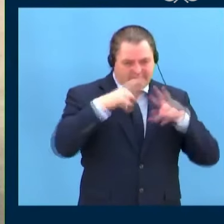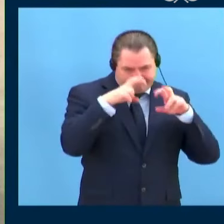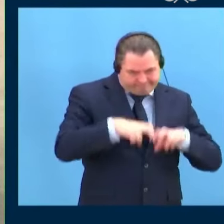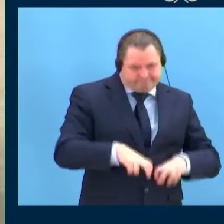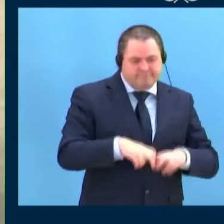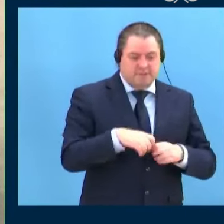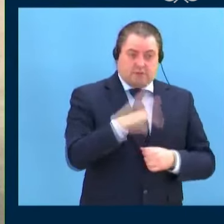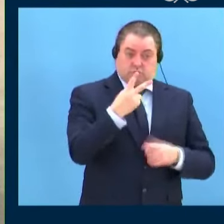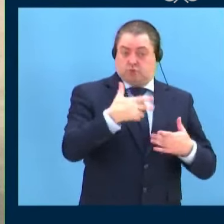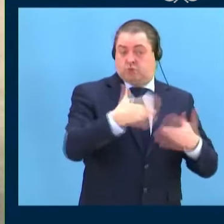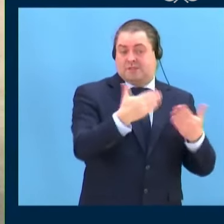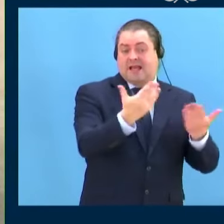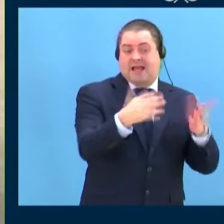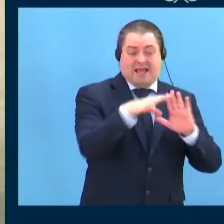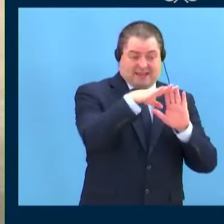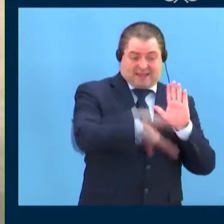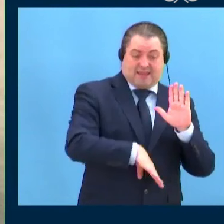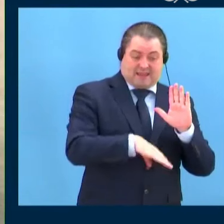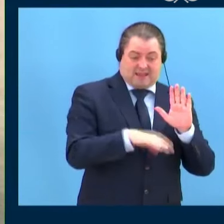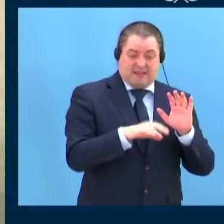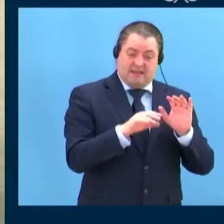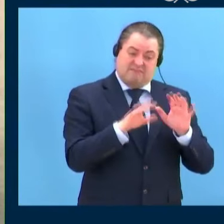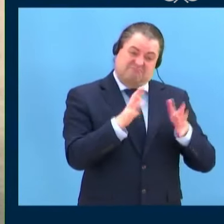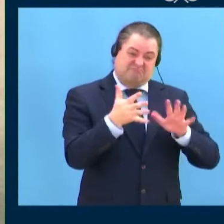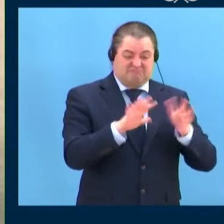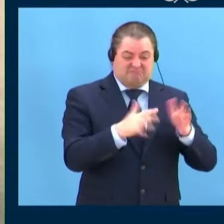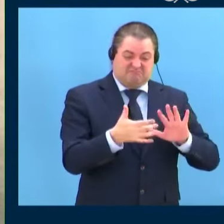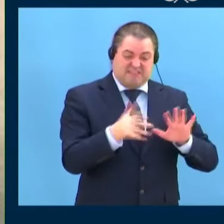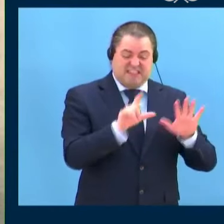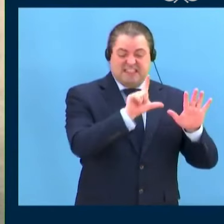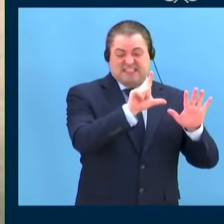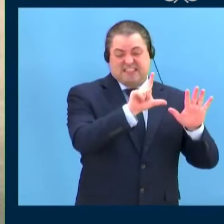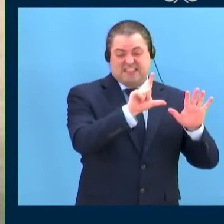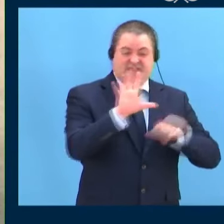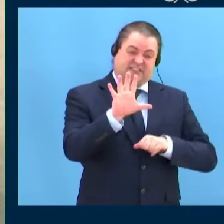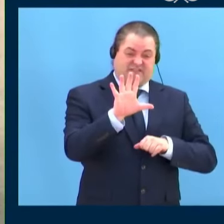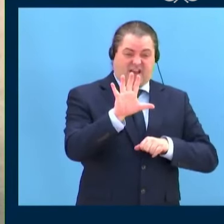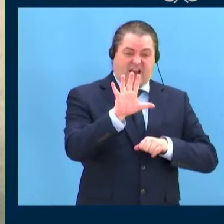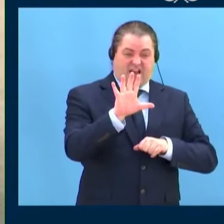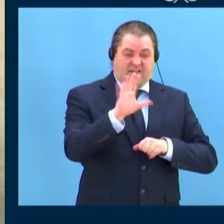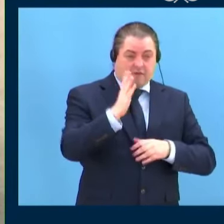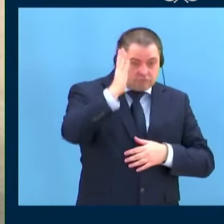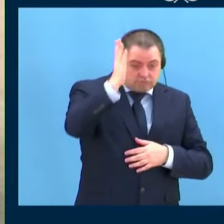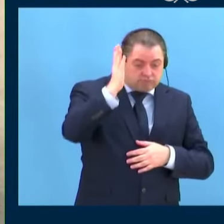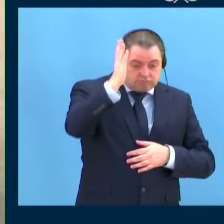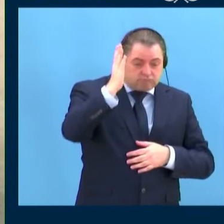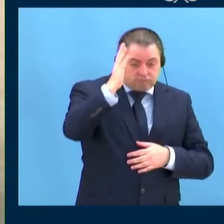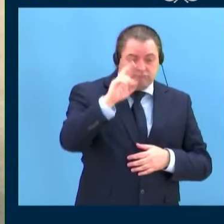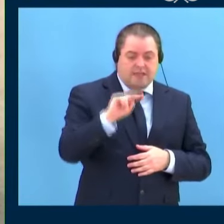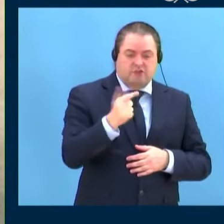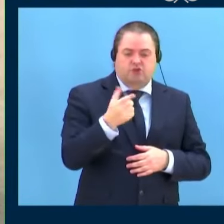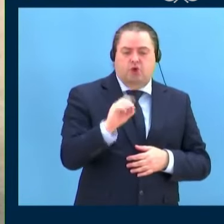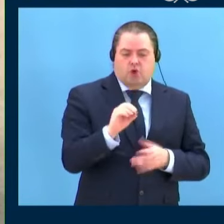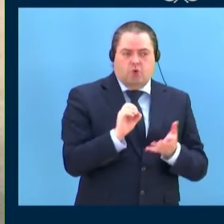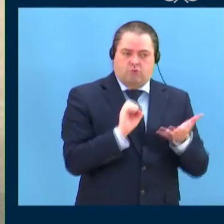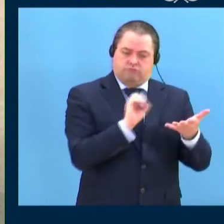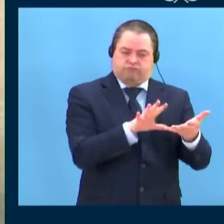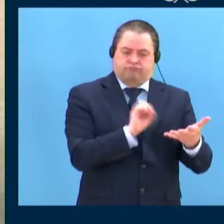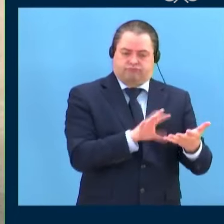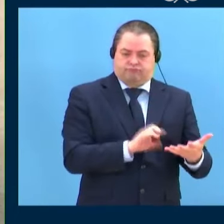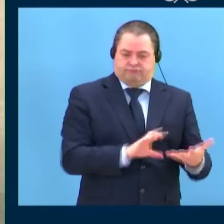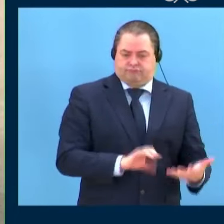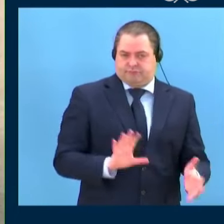2-day agenda leaves space for, on average, 75 interventions by NGOs. The